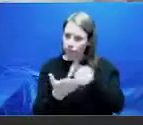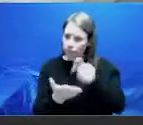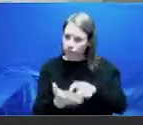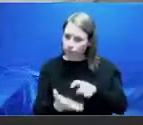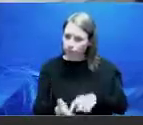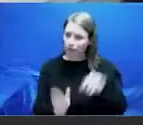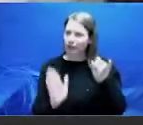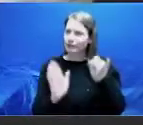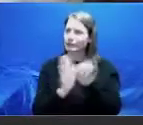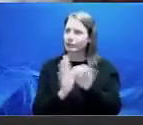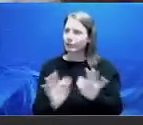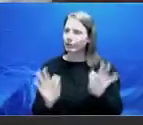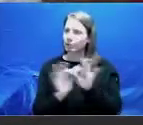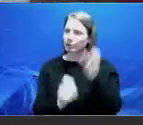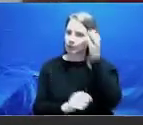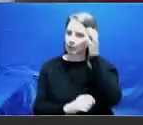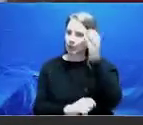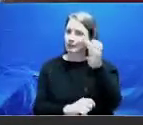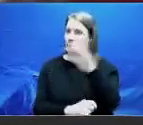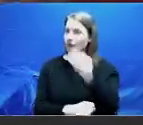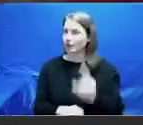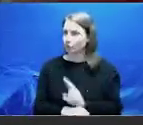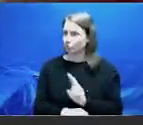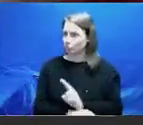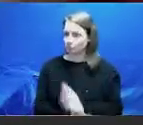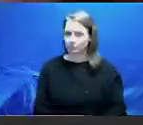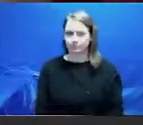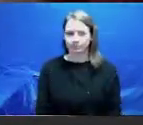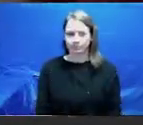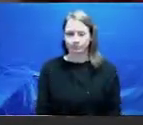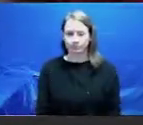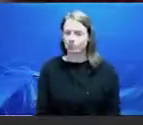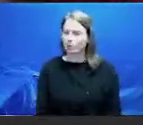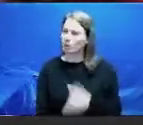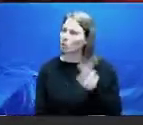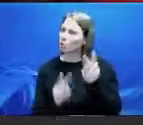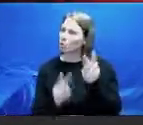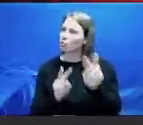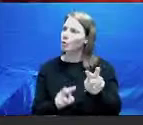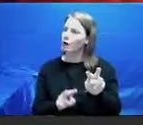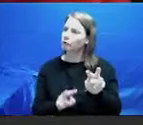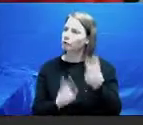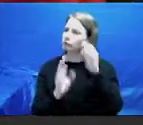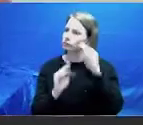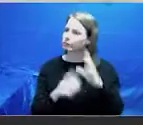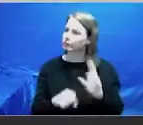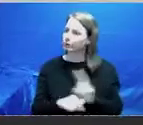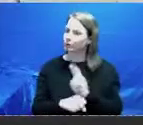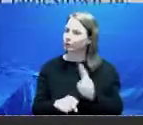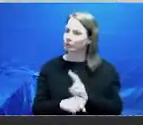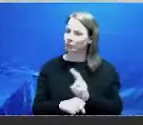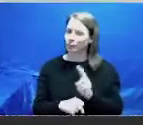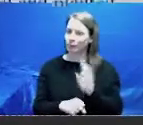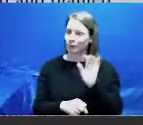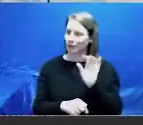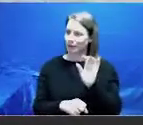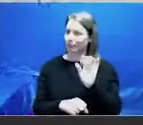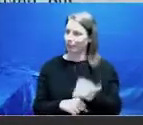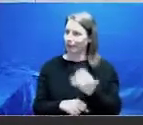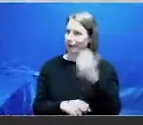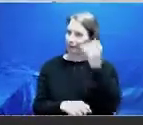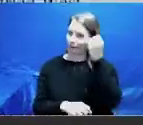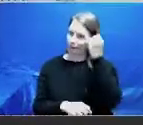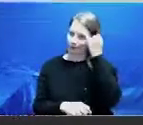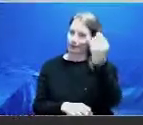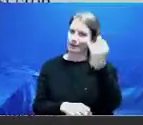5 to 7 years. Let's watch Jennifer use Keep It or Junk It as part of a 2-week social studies unit on the colony